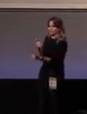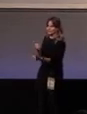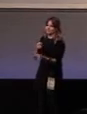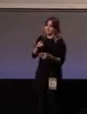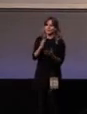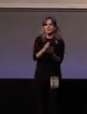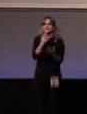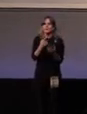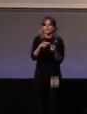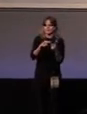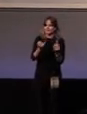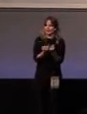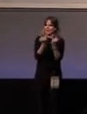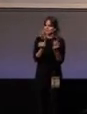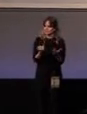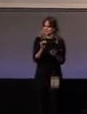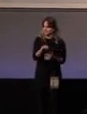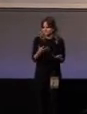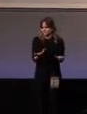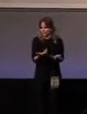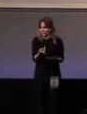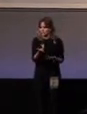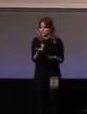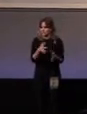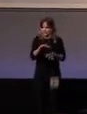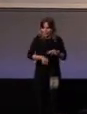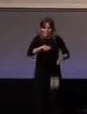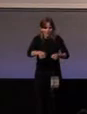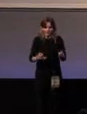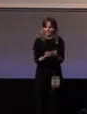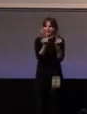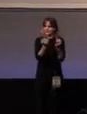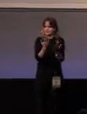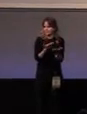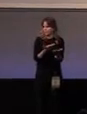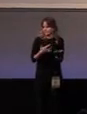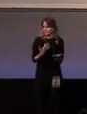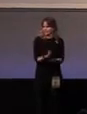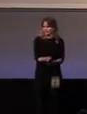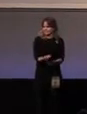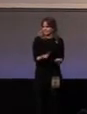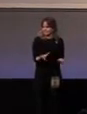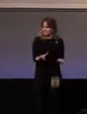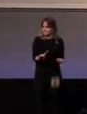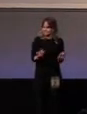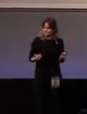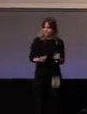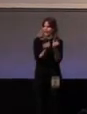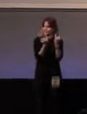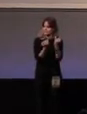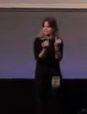violence is of course en de monopoly of steeds violence will probably be